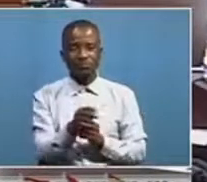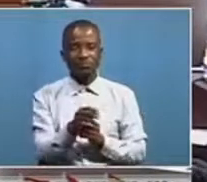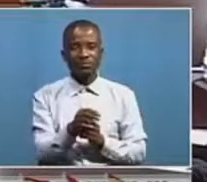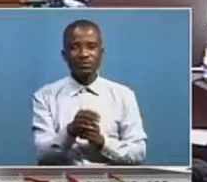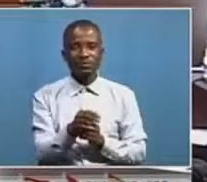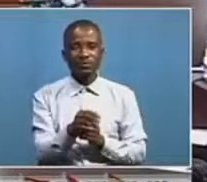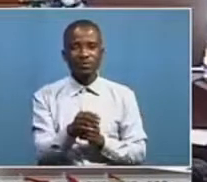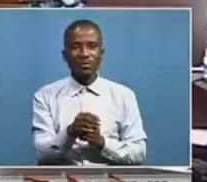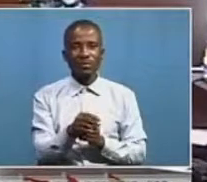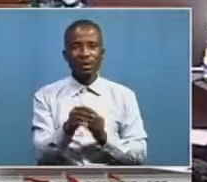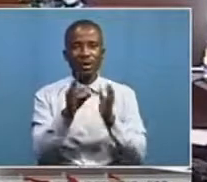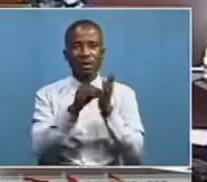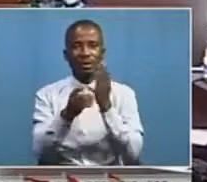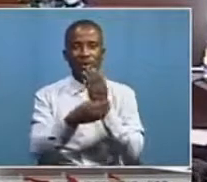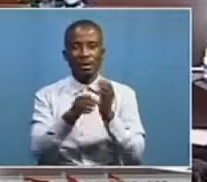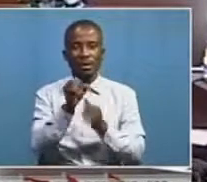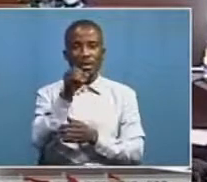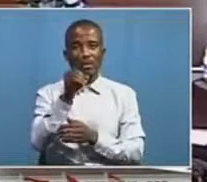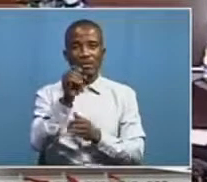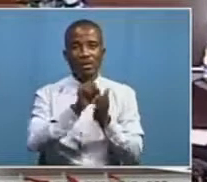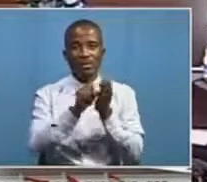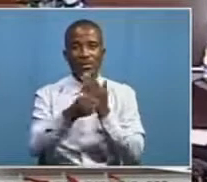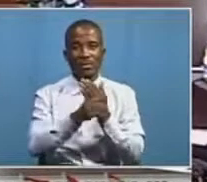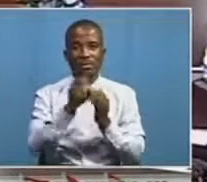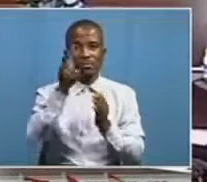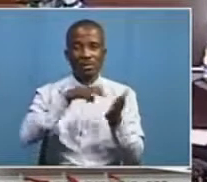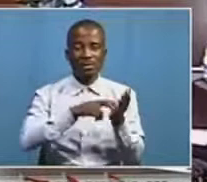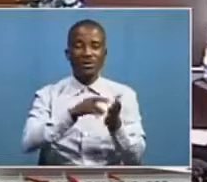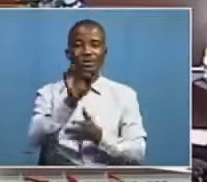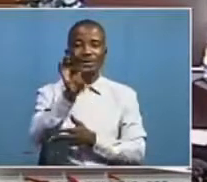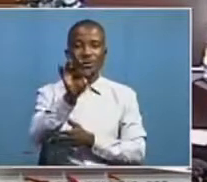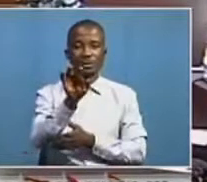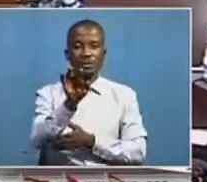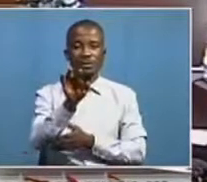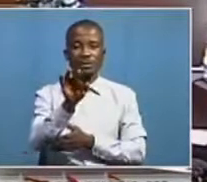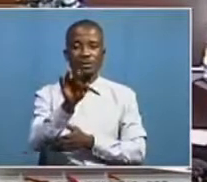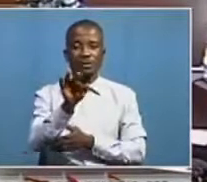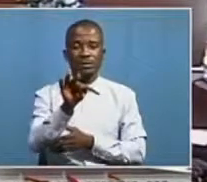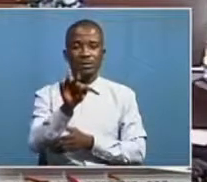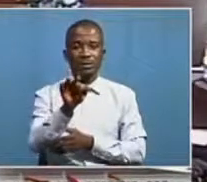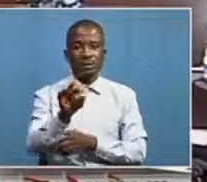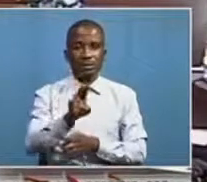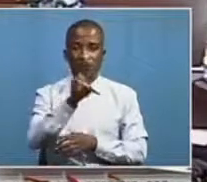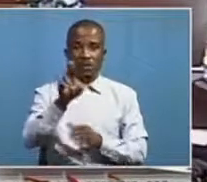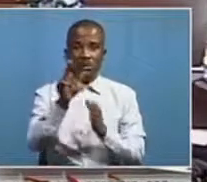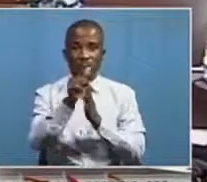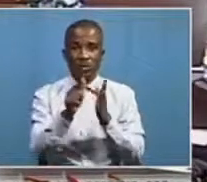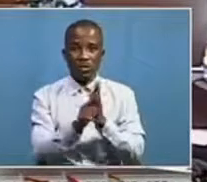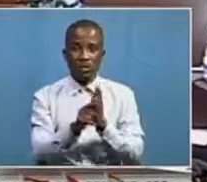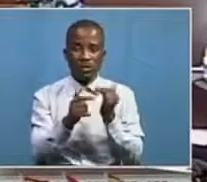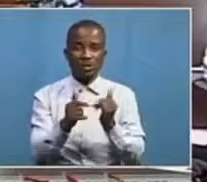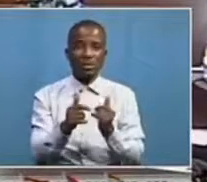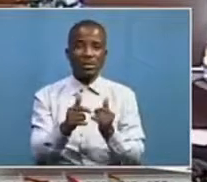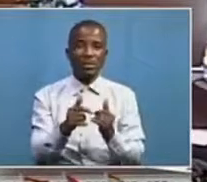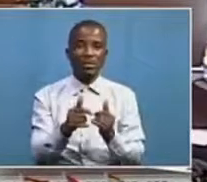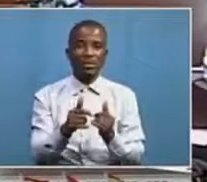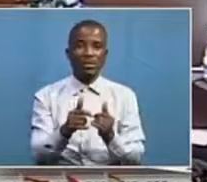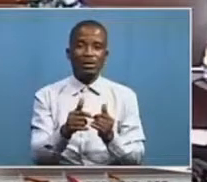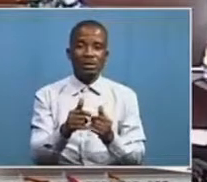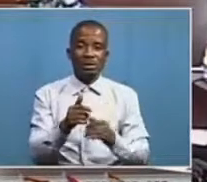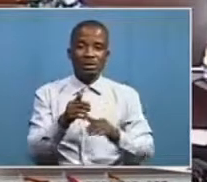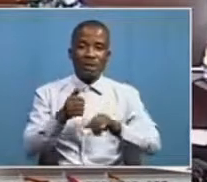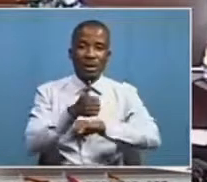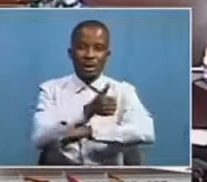CE/PEPC/002/2019, dated 11 September 2019, stated, quote, "The third position of the law is that a defendant to an action or